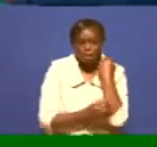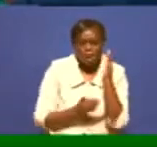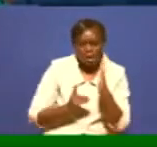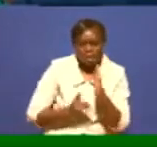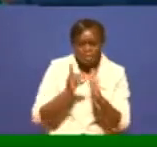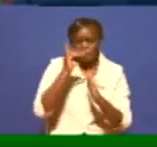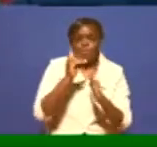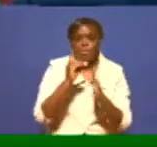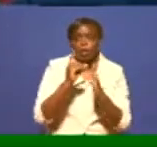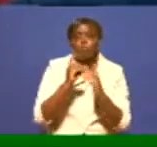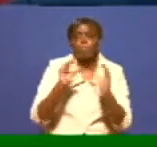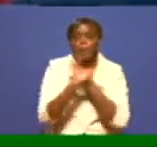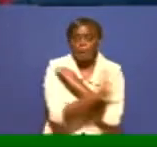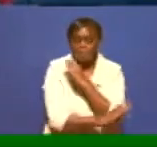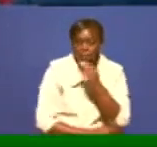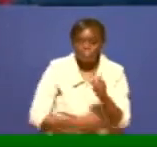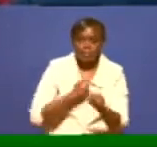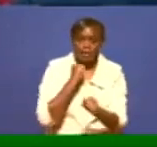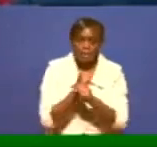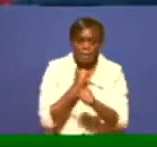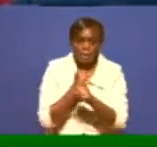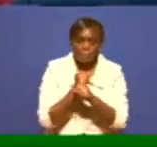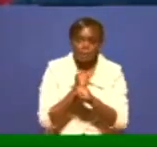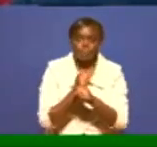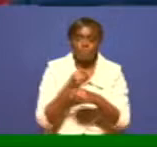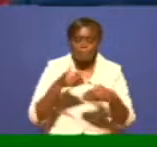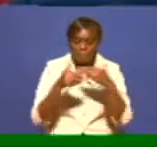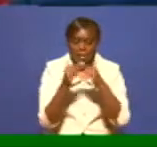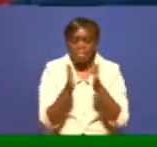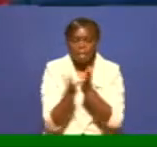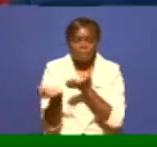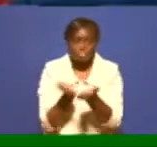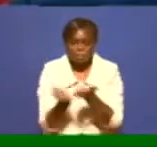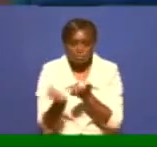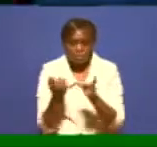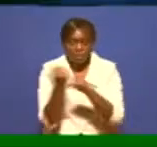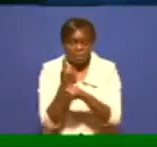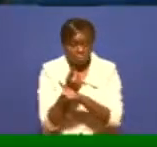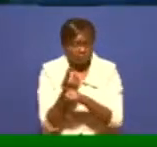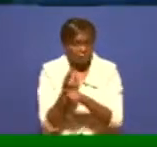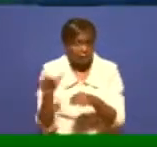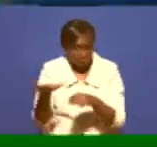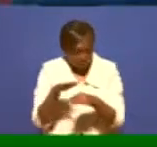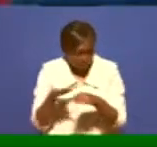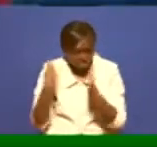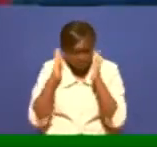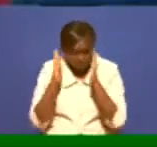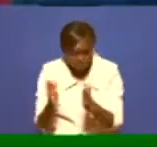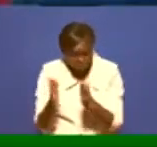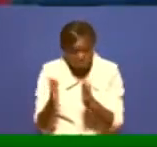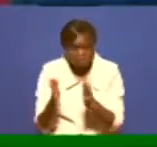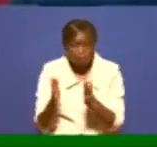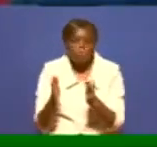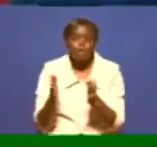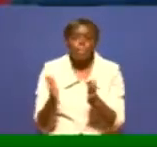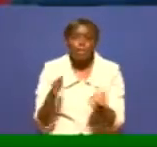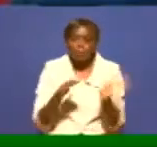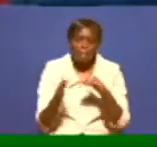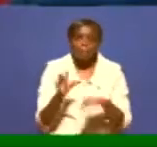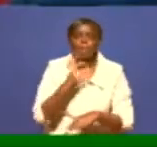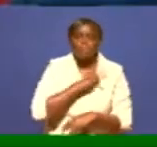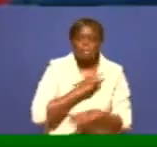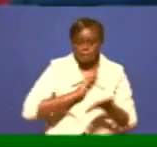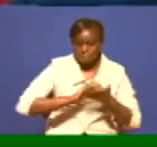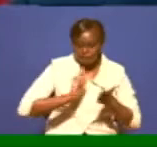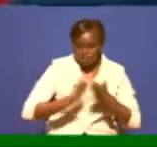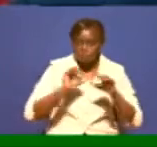on labor intensive infrastructure and investment, Honorable Speaker, so that we get returns on our investment as quick as possible,